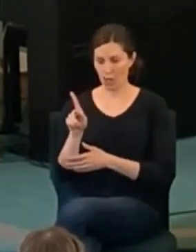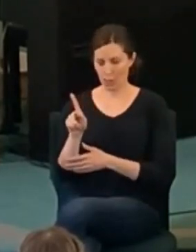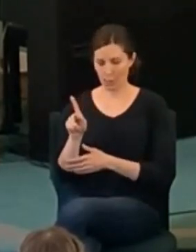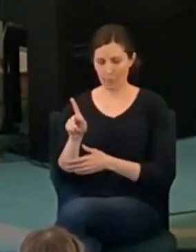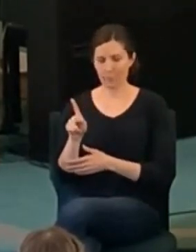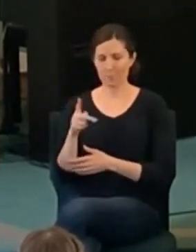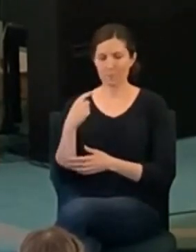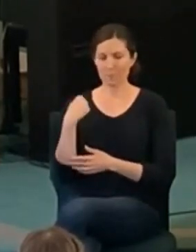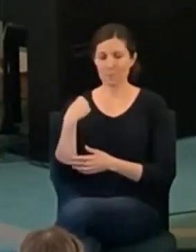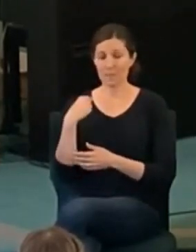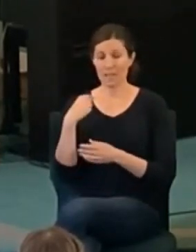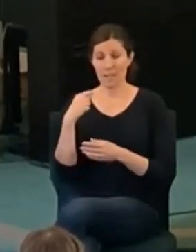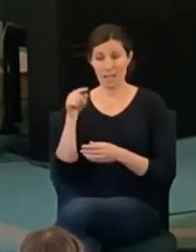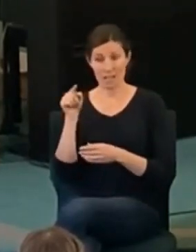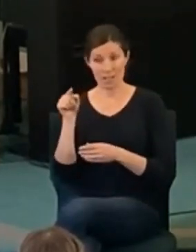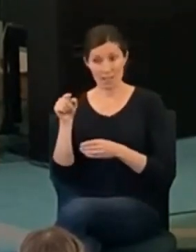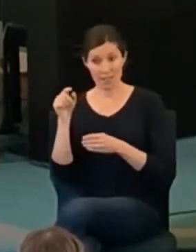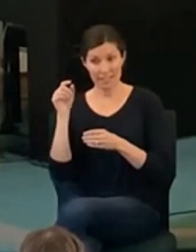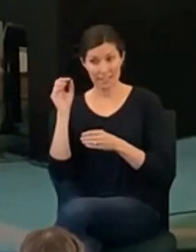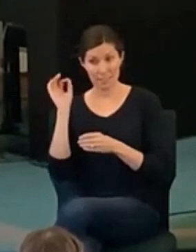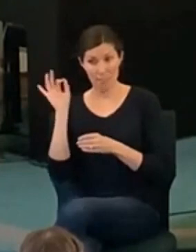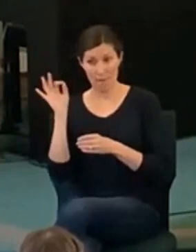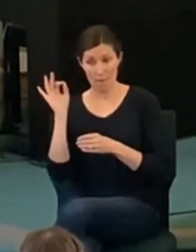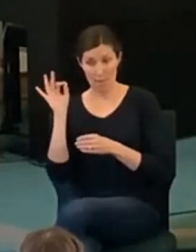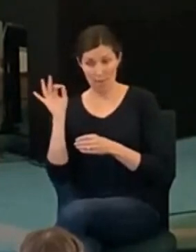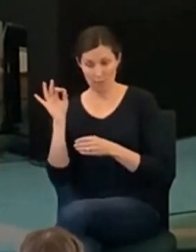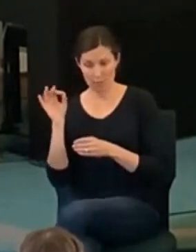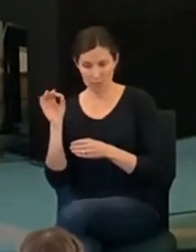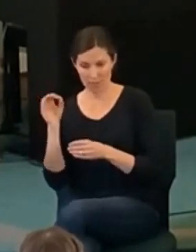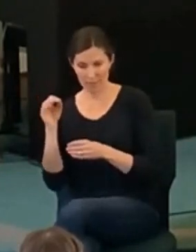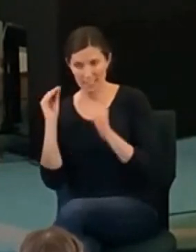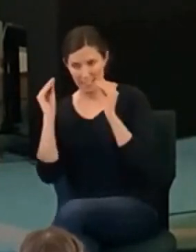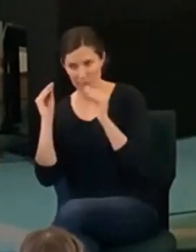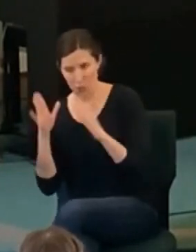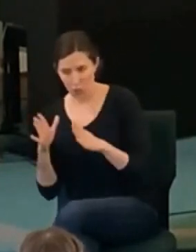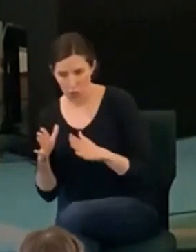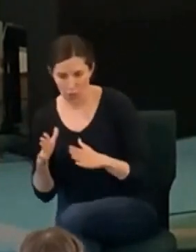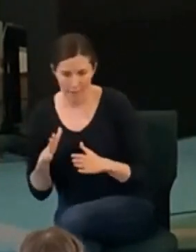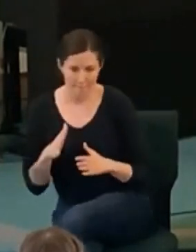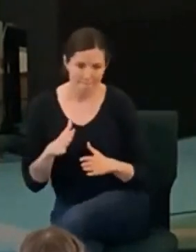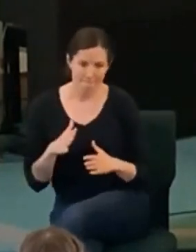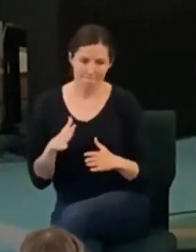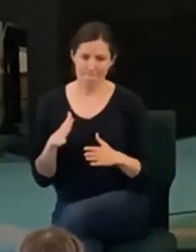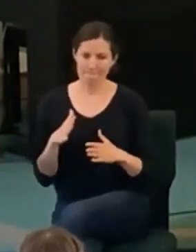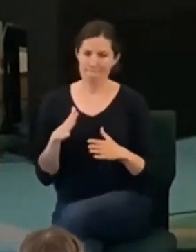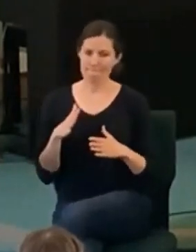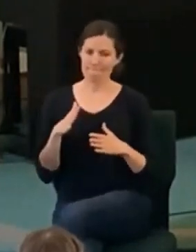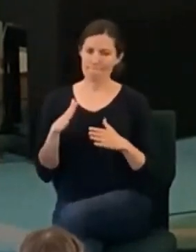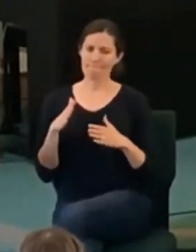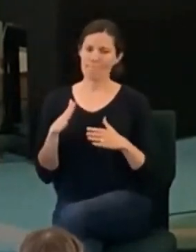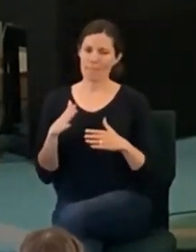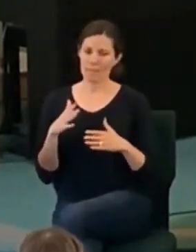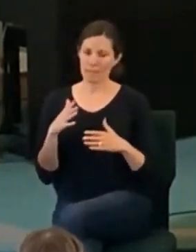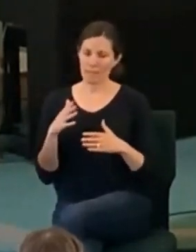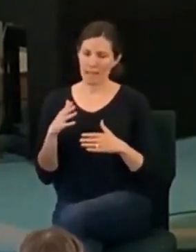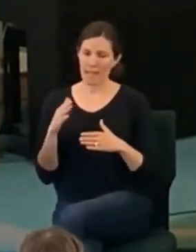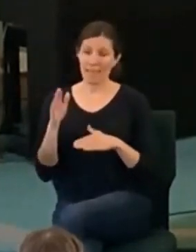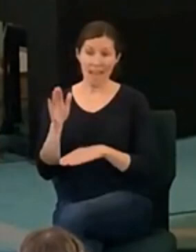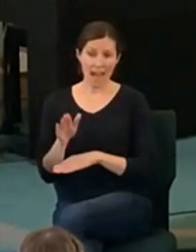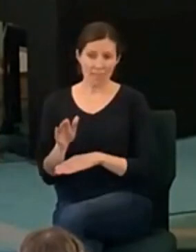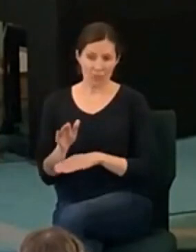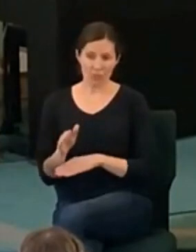accounting classes and finance classes, and I had to take a statistics class that was really hard from a